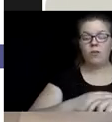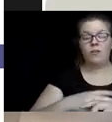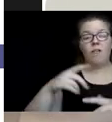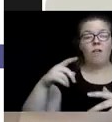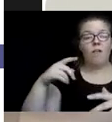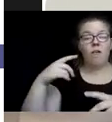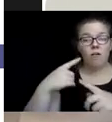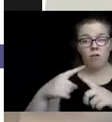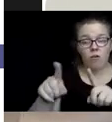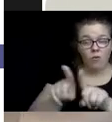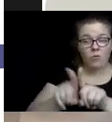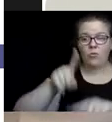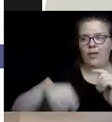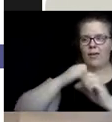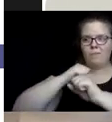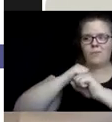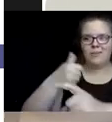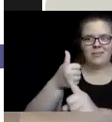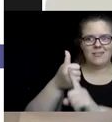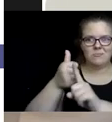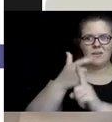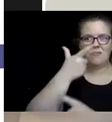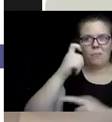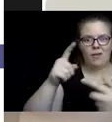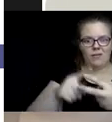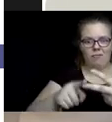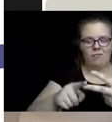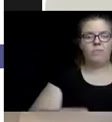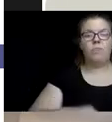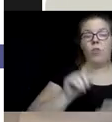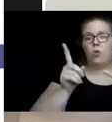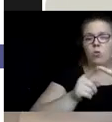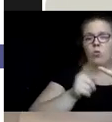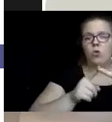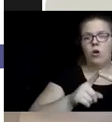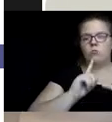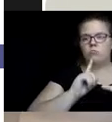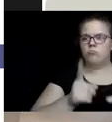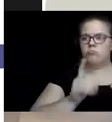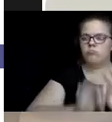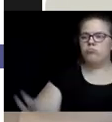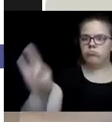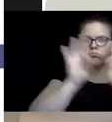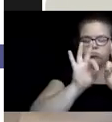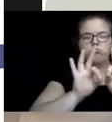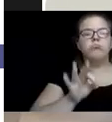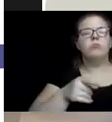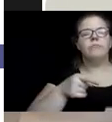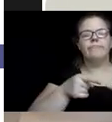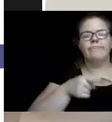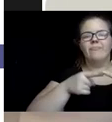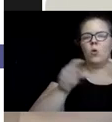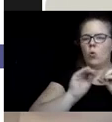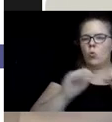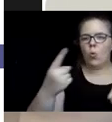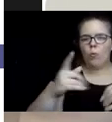themselves because of that. And the third, which is really critically responsible, or is critically important, is that they have no one